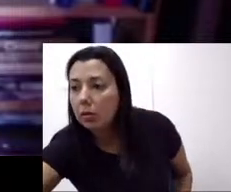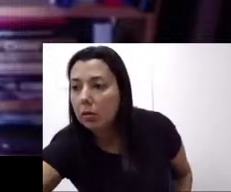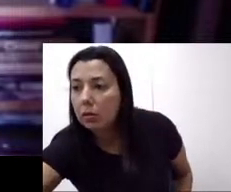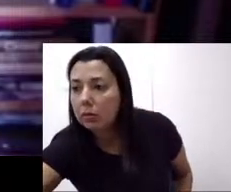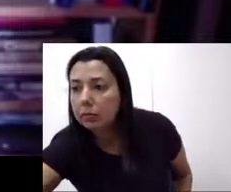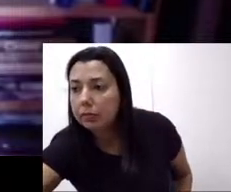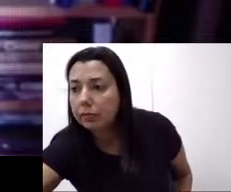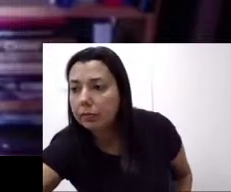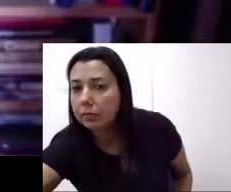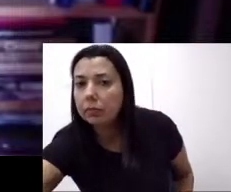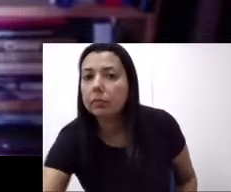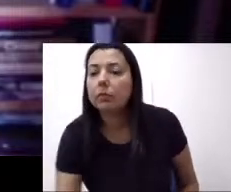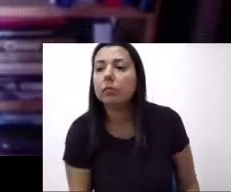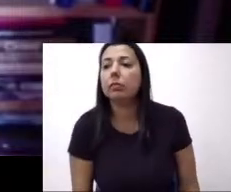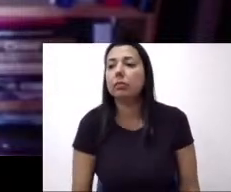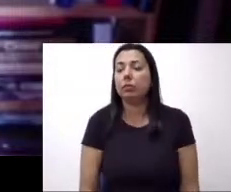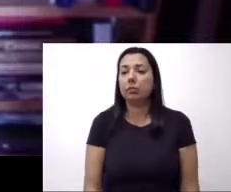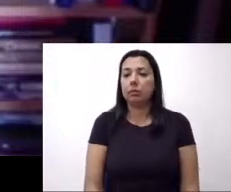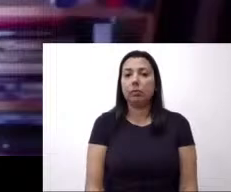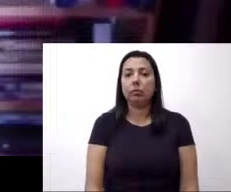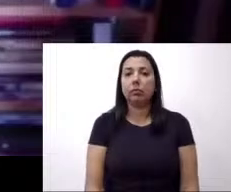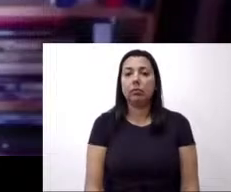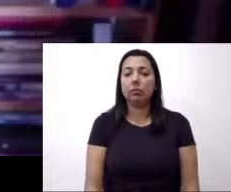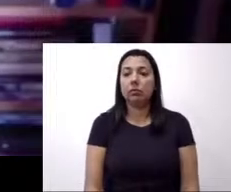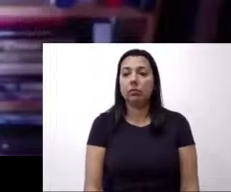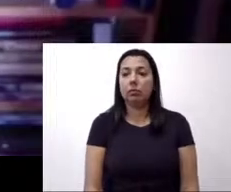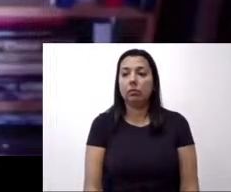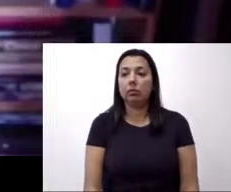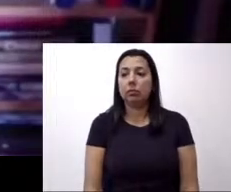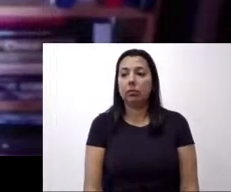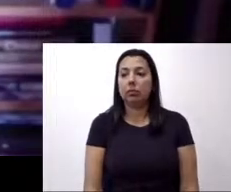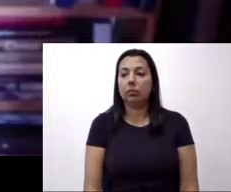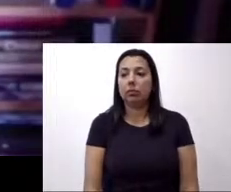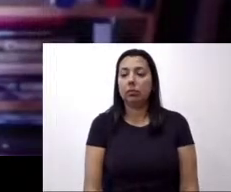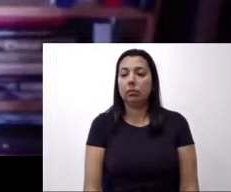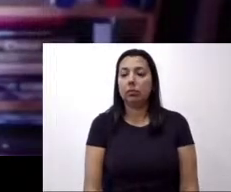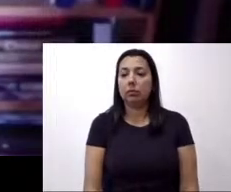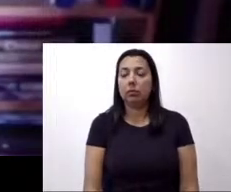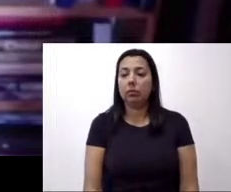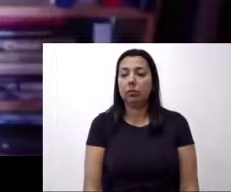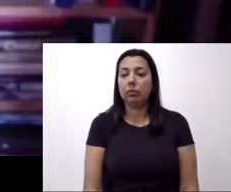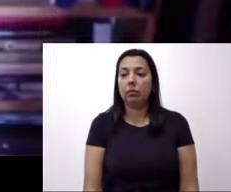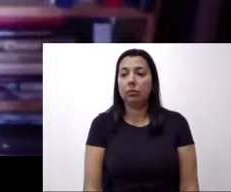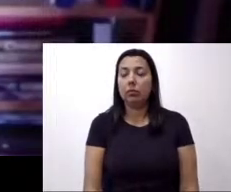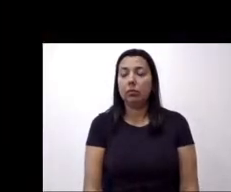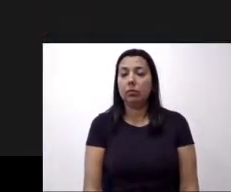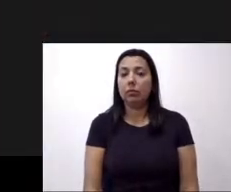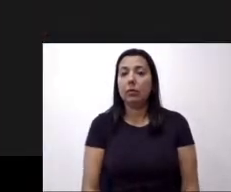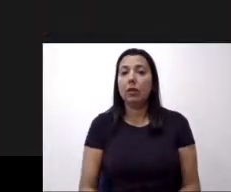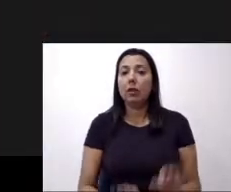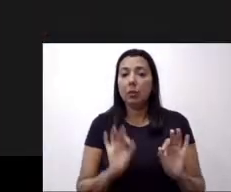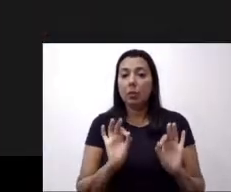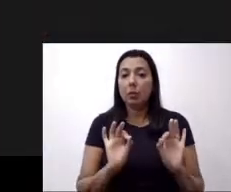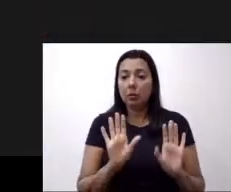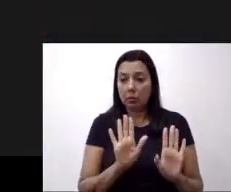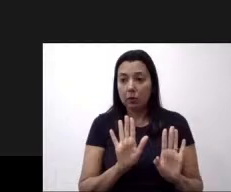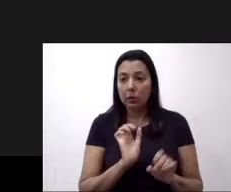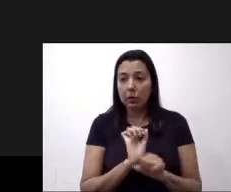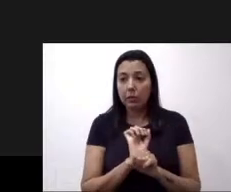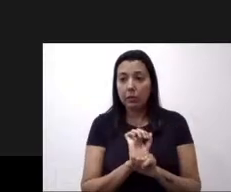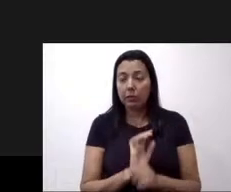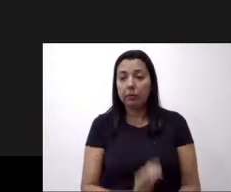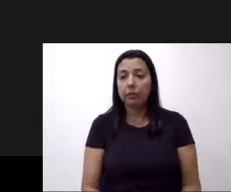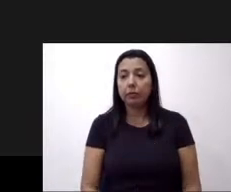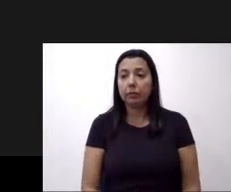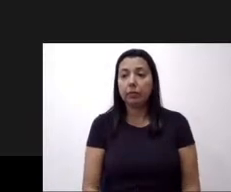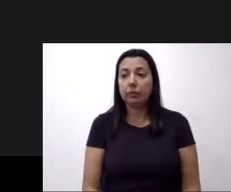option partager. I just want to put my plane and it doesn't work. Partager l'écran, voilà.